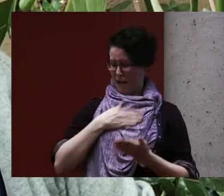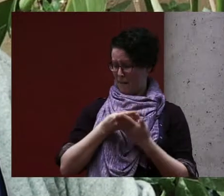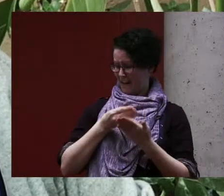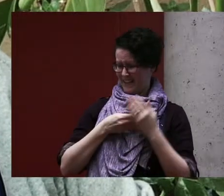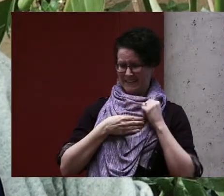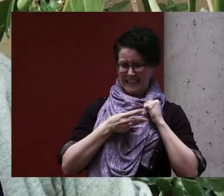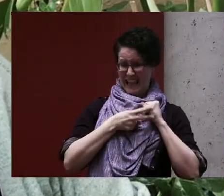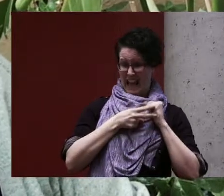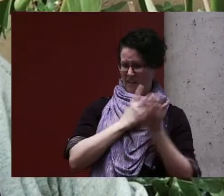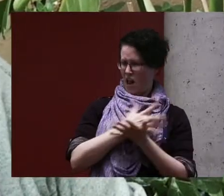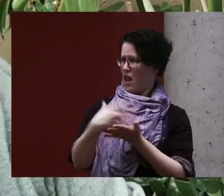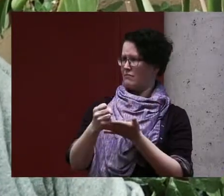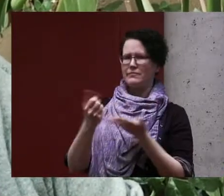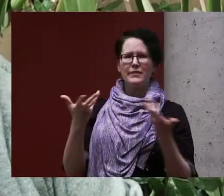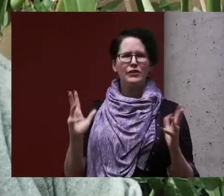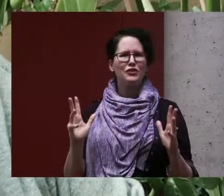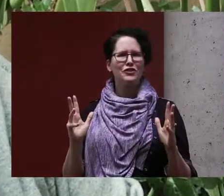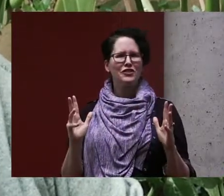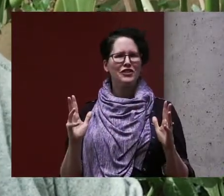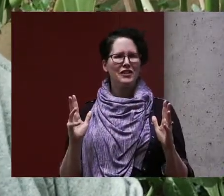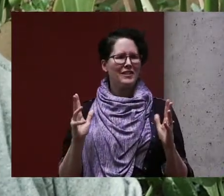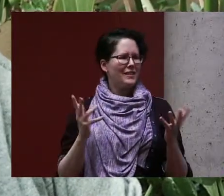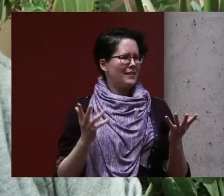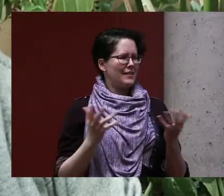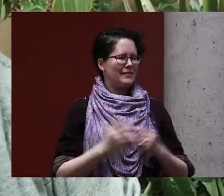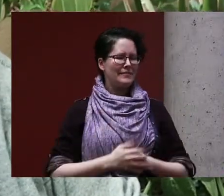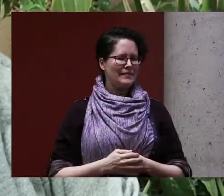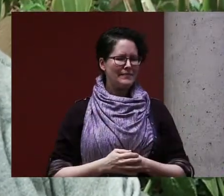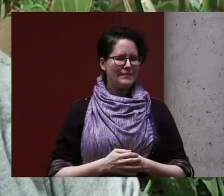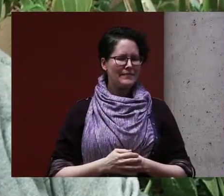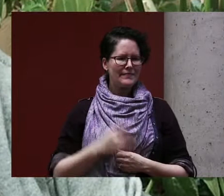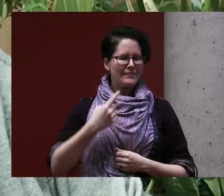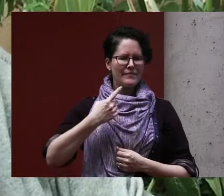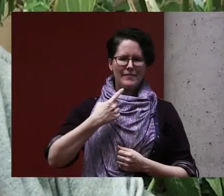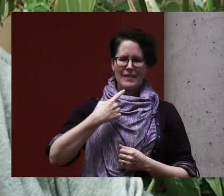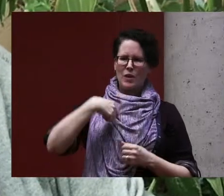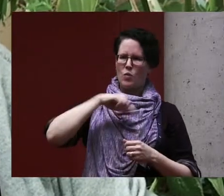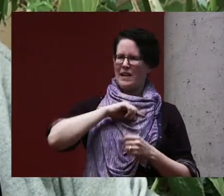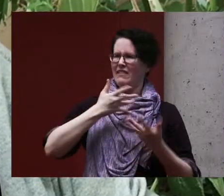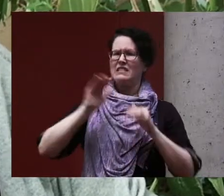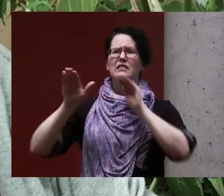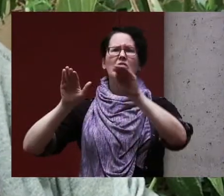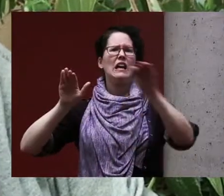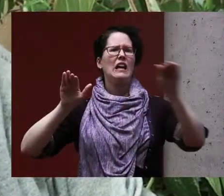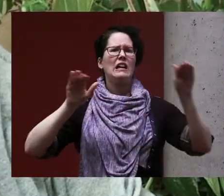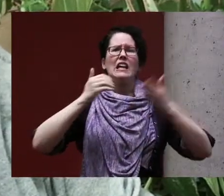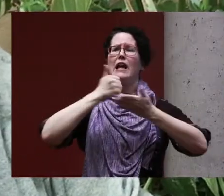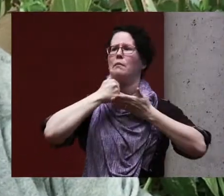our savings and capital, every possible favor that we can call